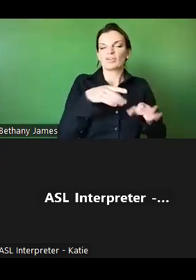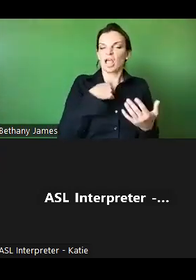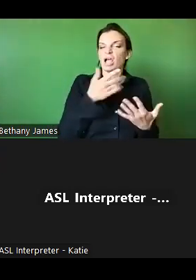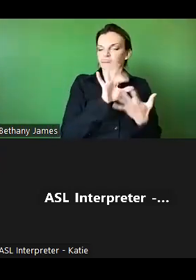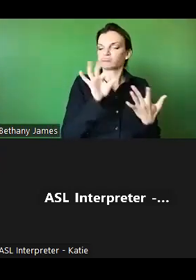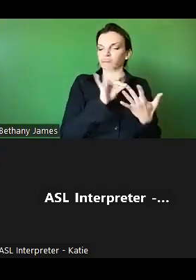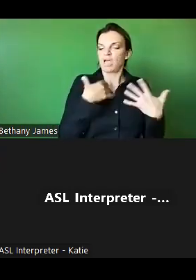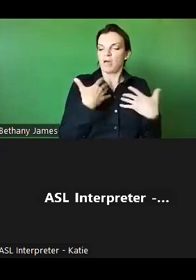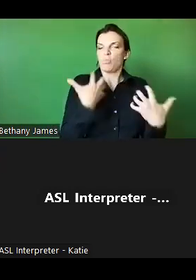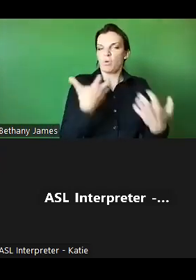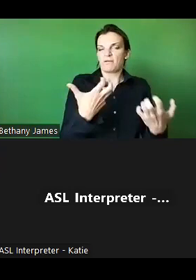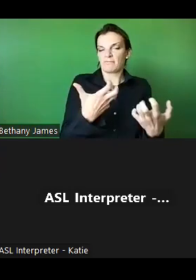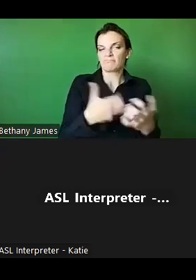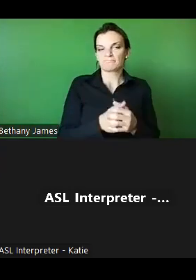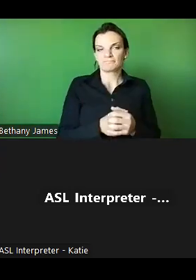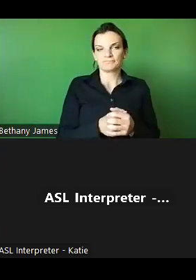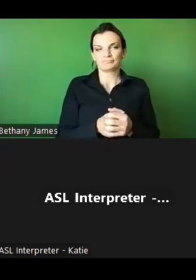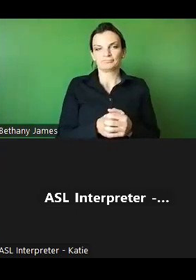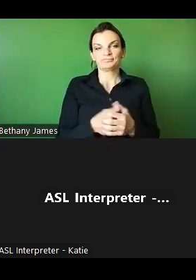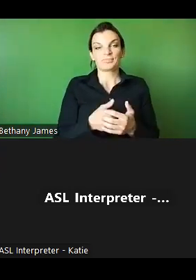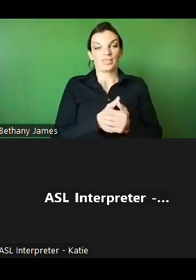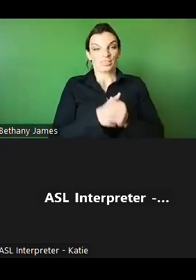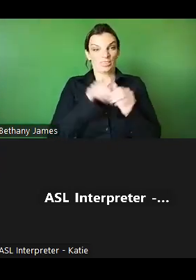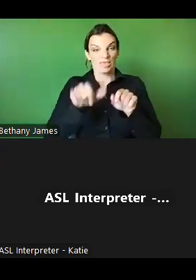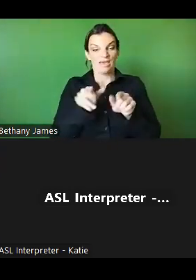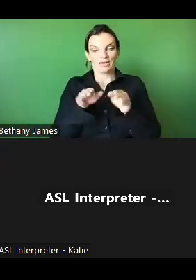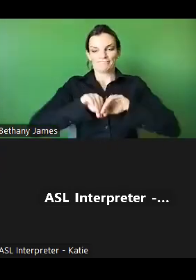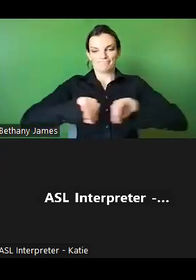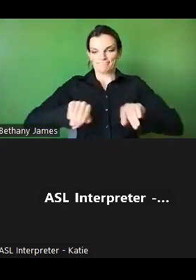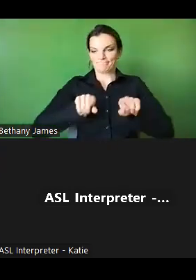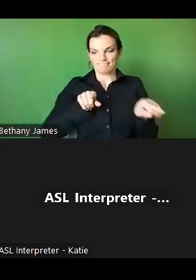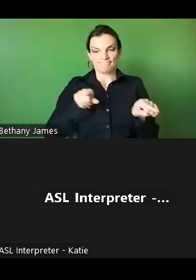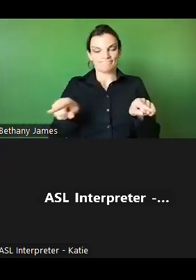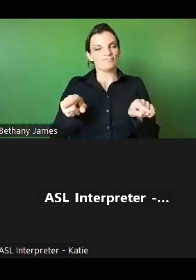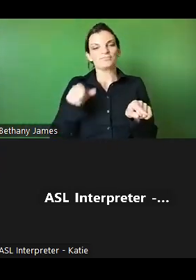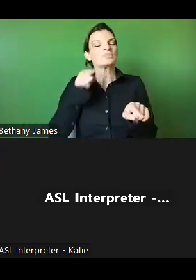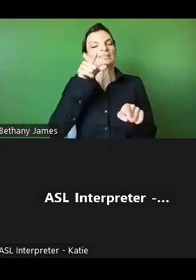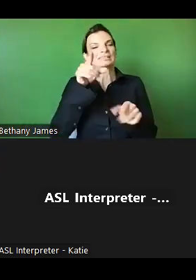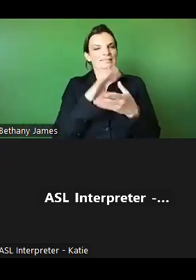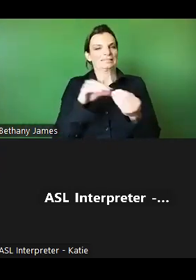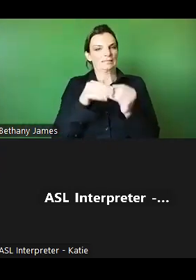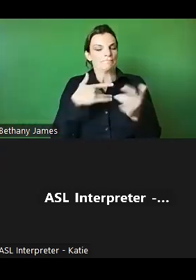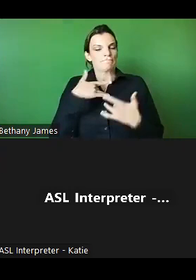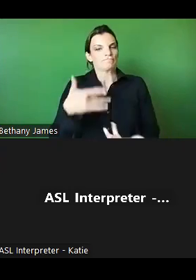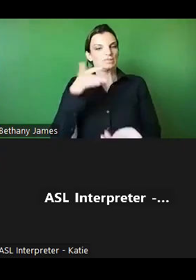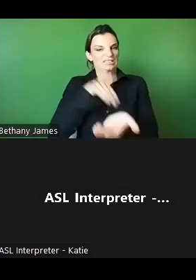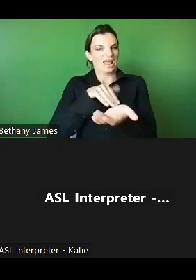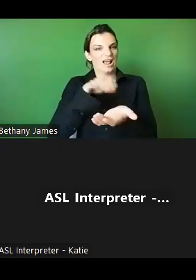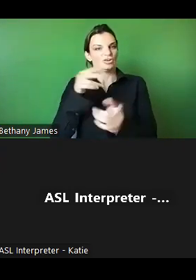And instead of thinking in those kind of simplistic and polarizing terms, he advocated more of a both and